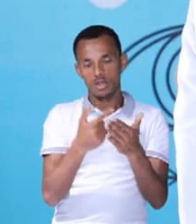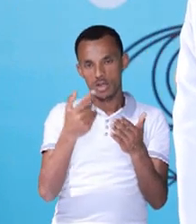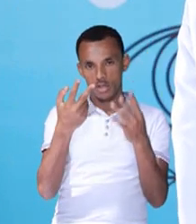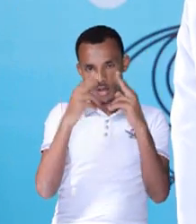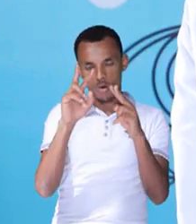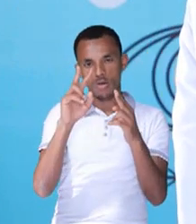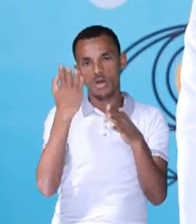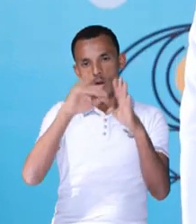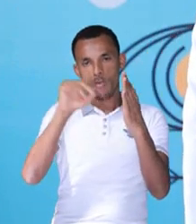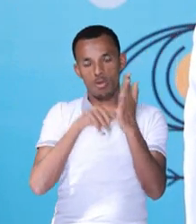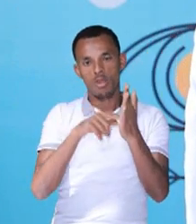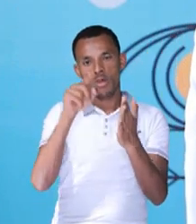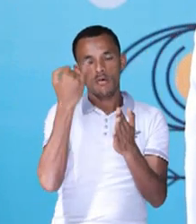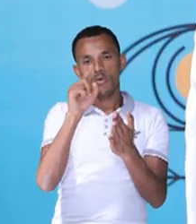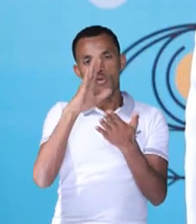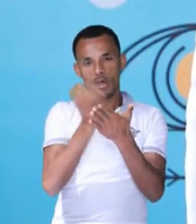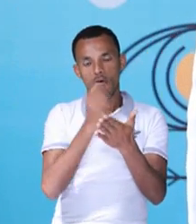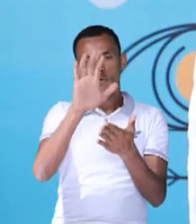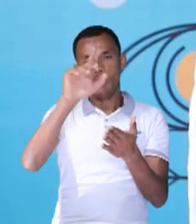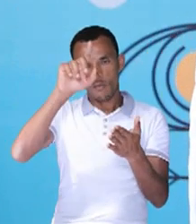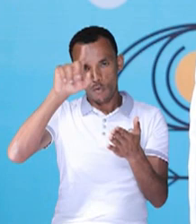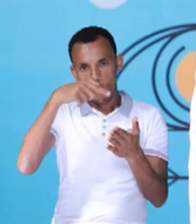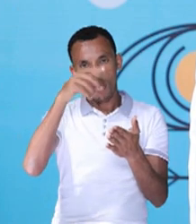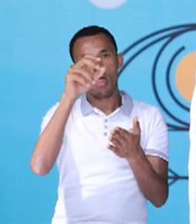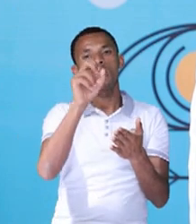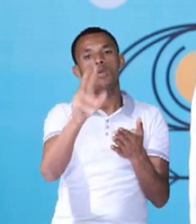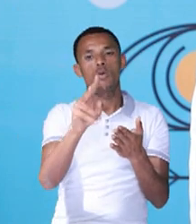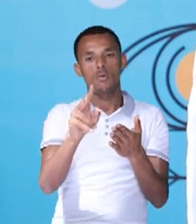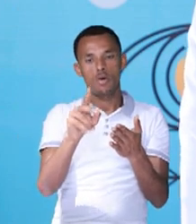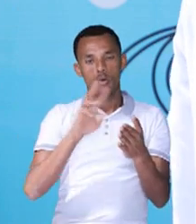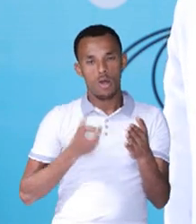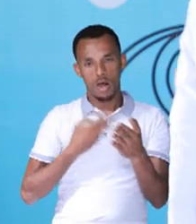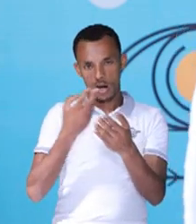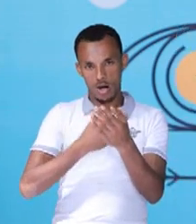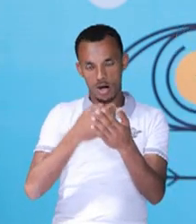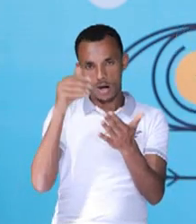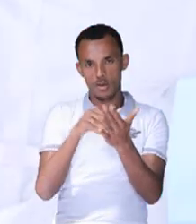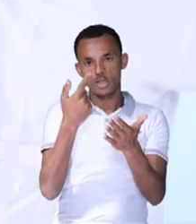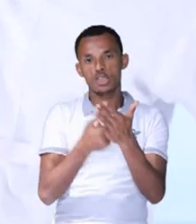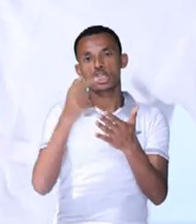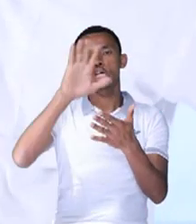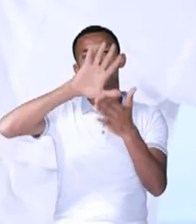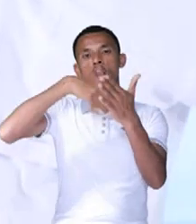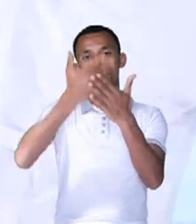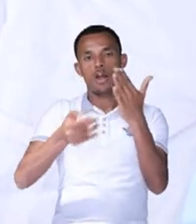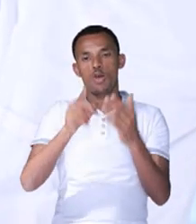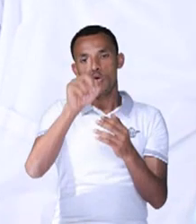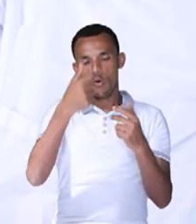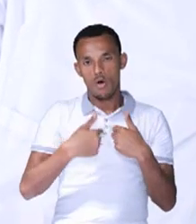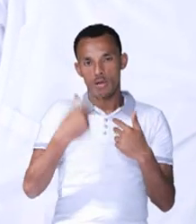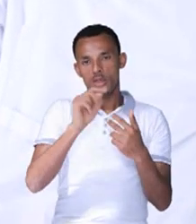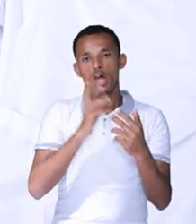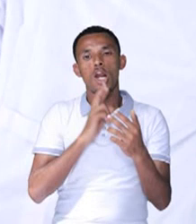a point. If you are taking that 5, 12. We can represent this one graphically. You have